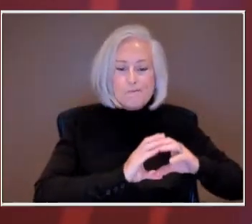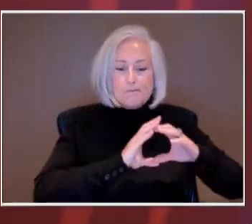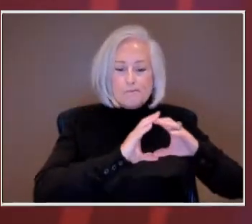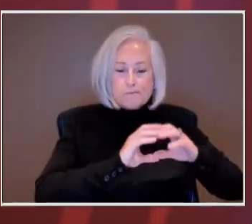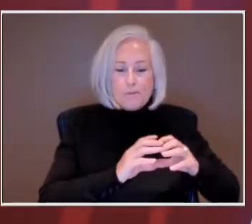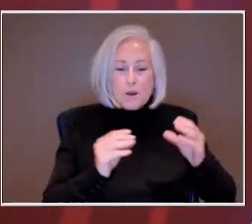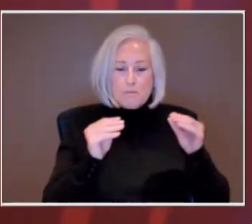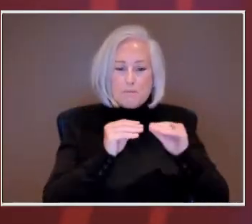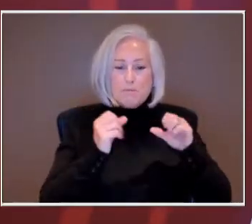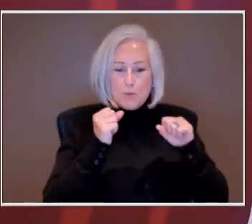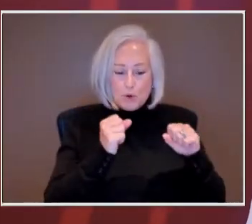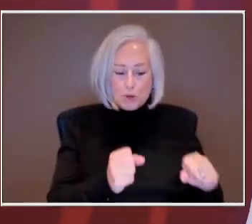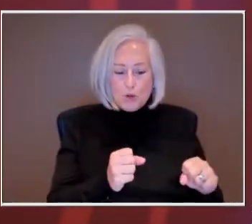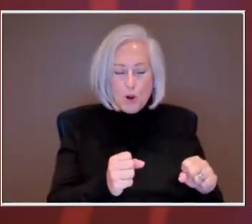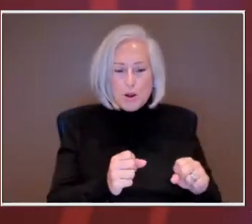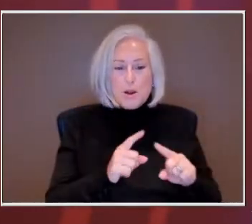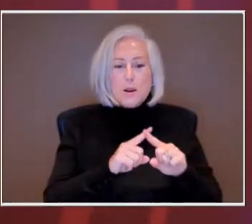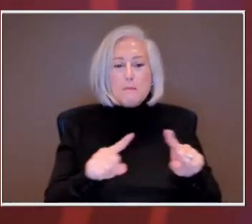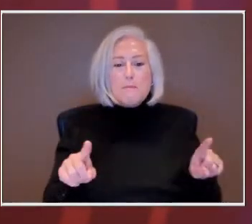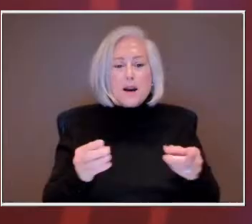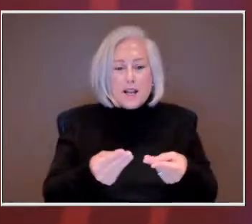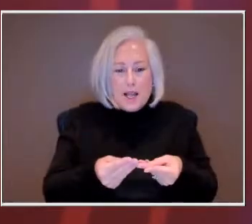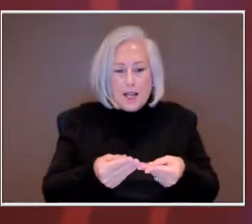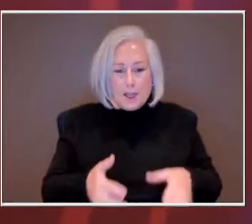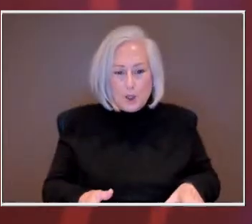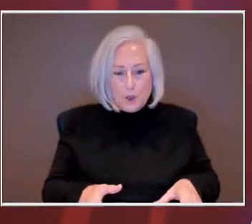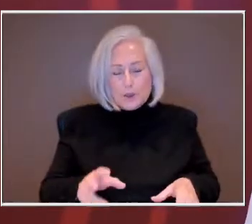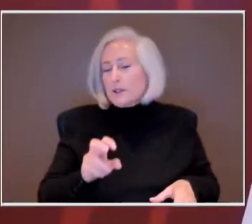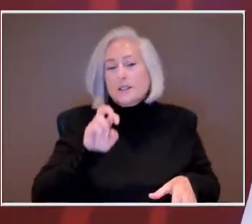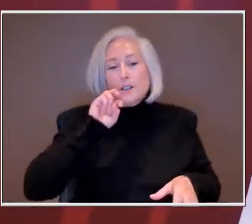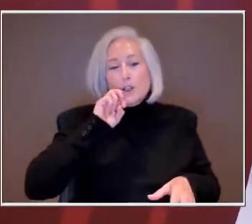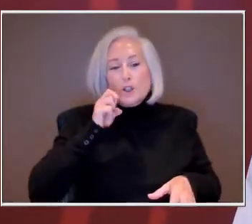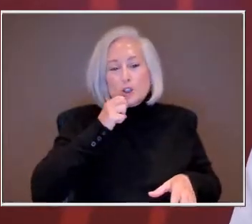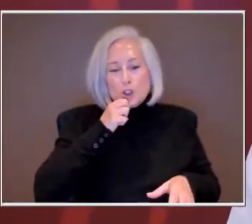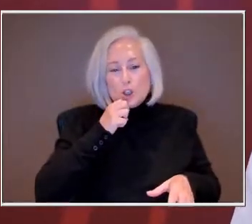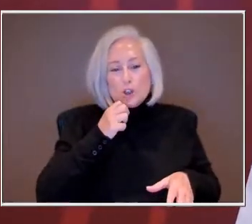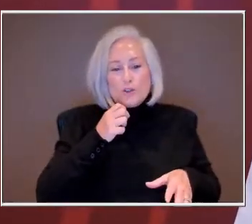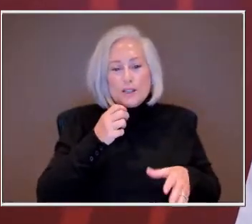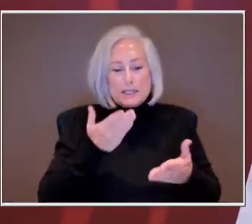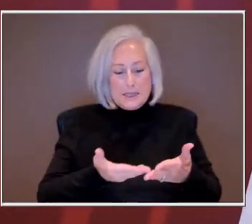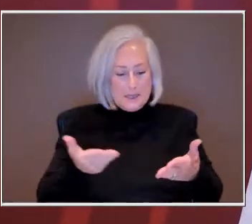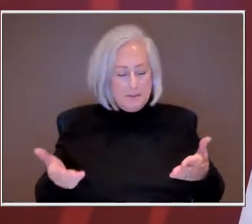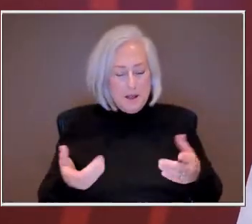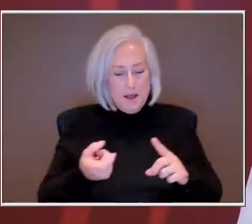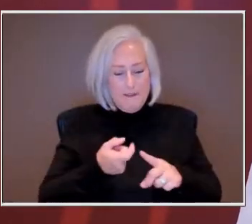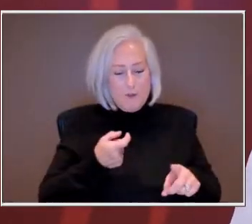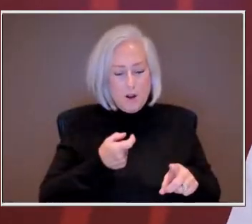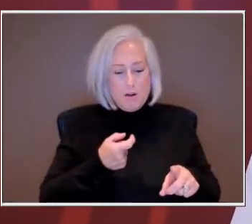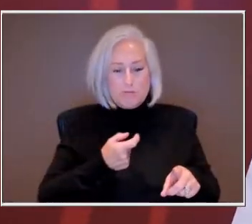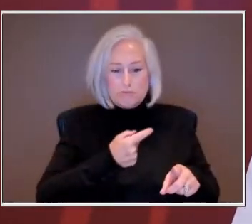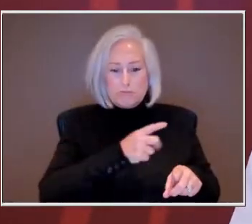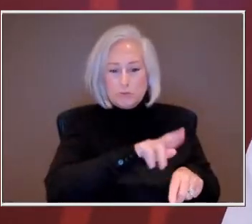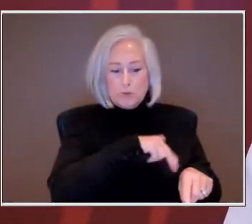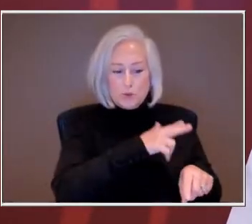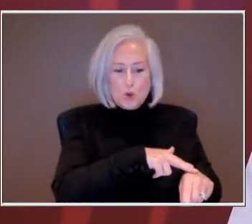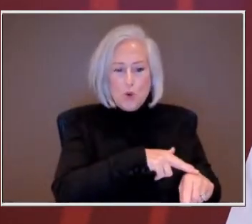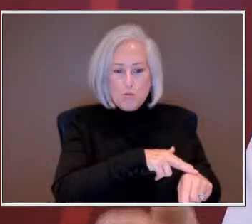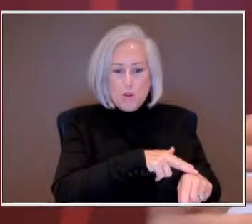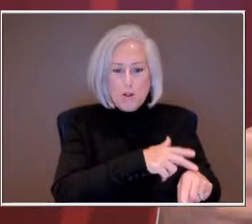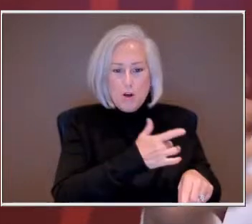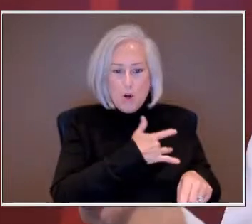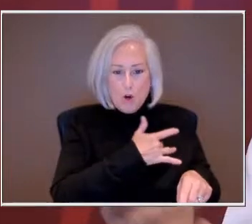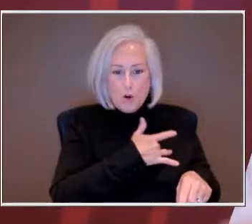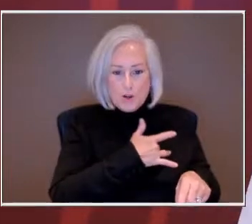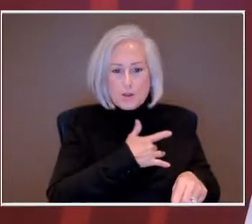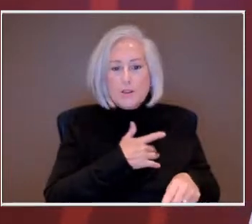the nervous supply that the normal heart generally gets. So usually it is at it runs at a lot more standard rate. It